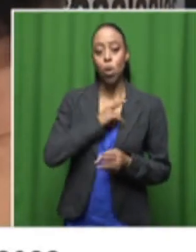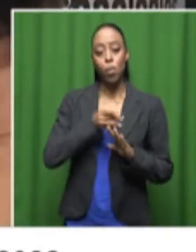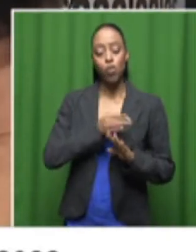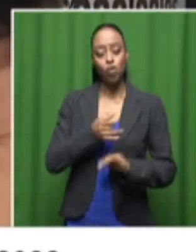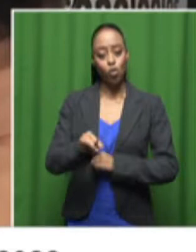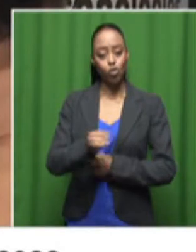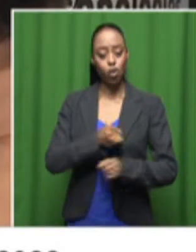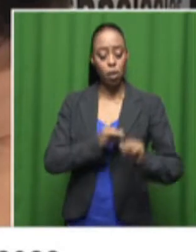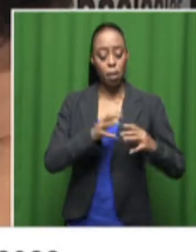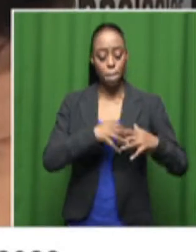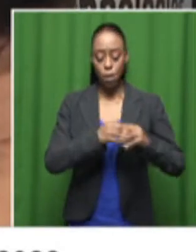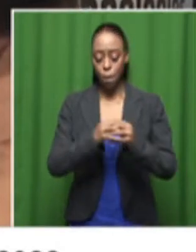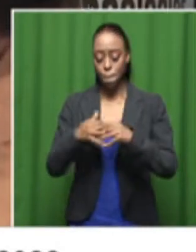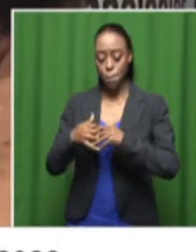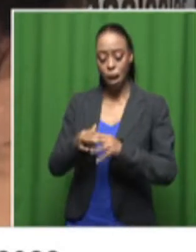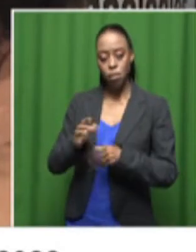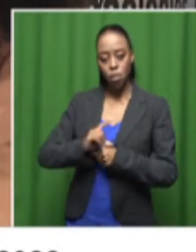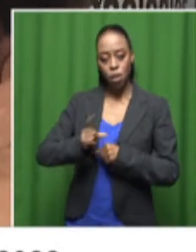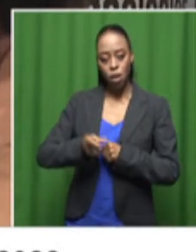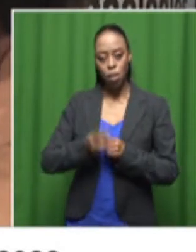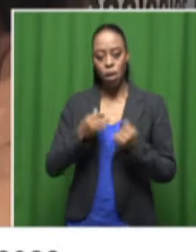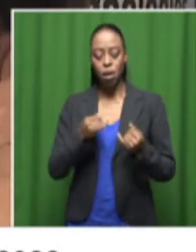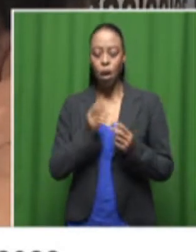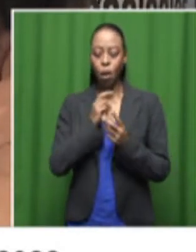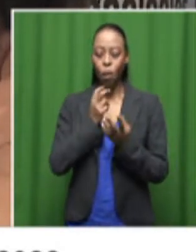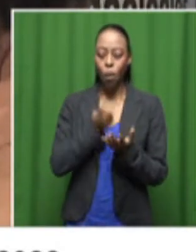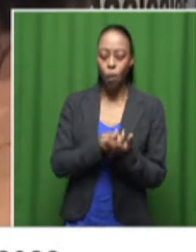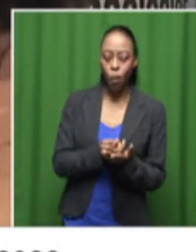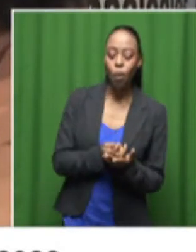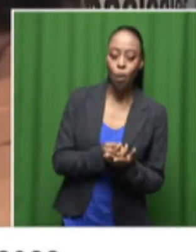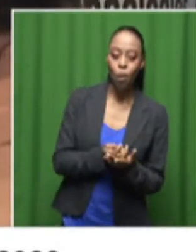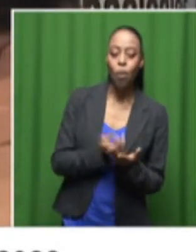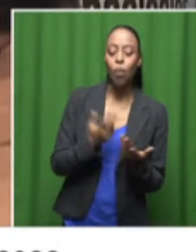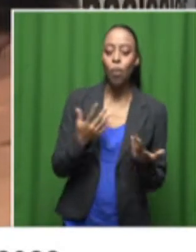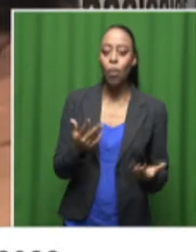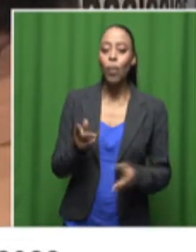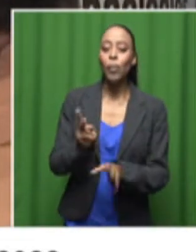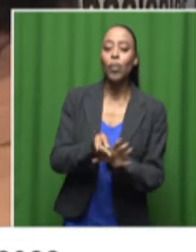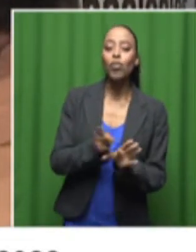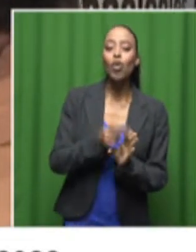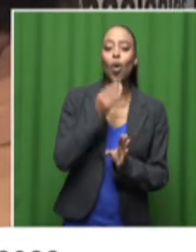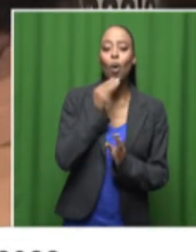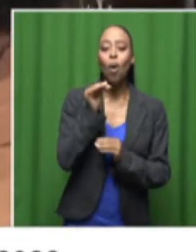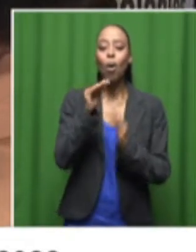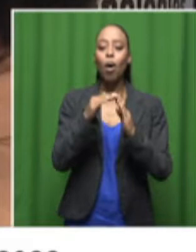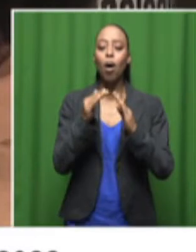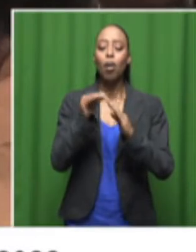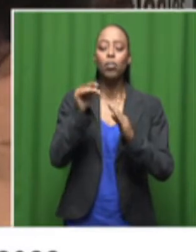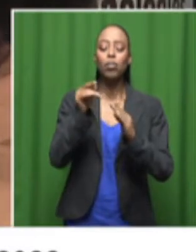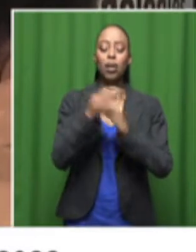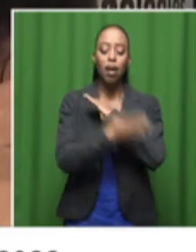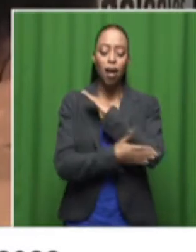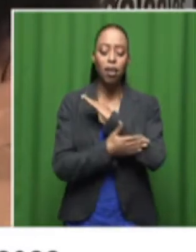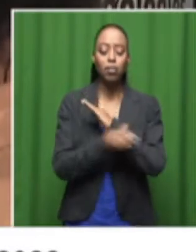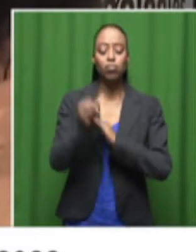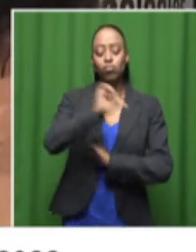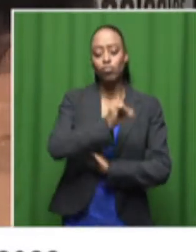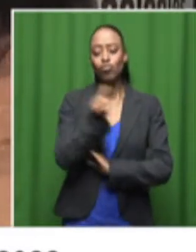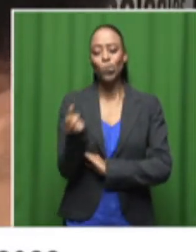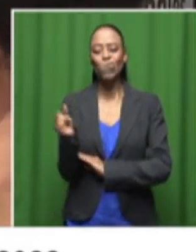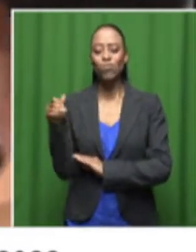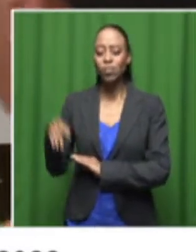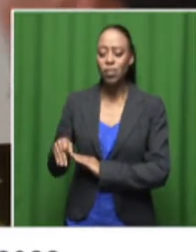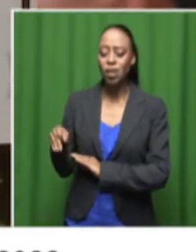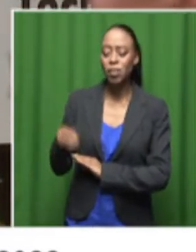for the conference. We're very excited to see that we have participation from our neighboring countries. You have Namibia